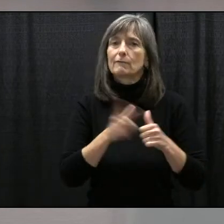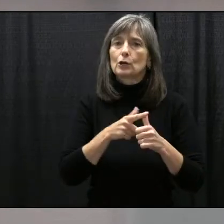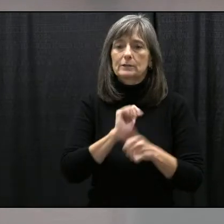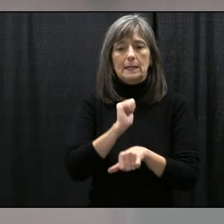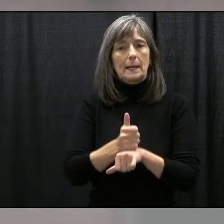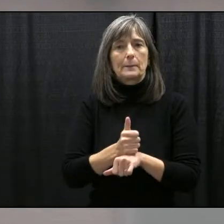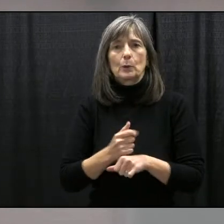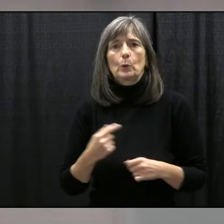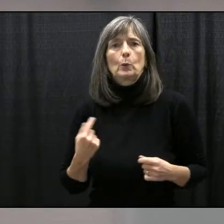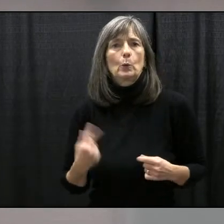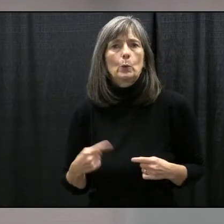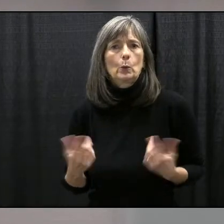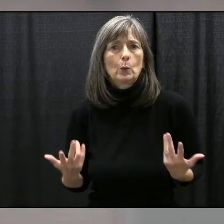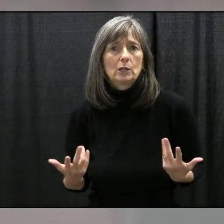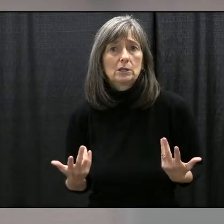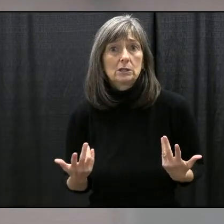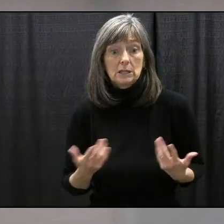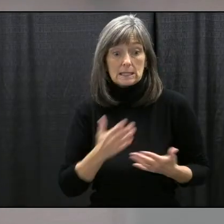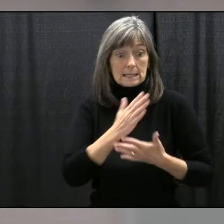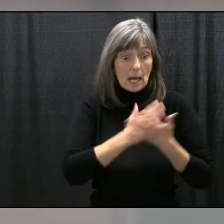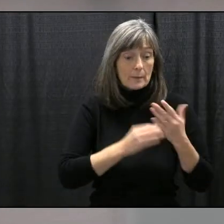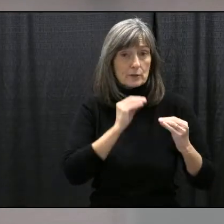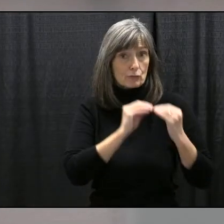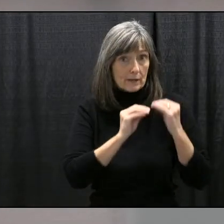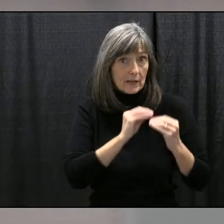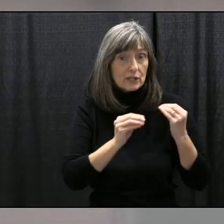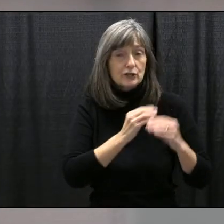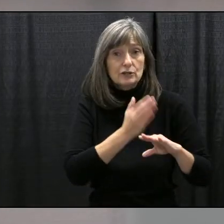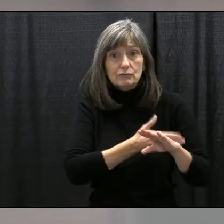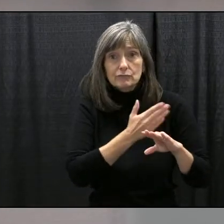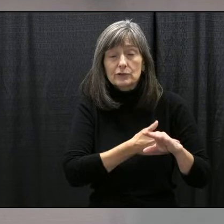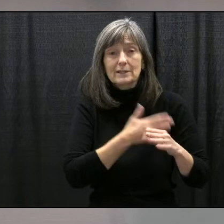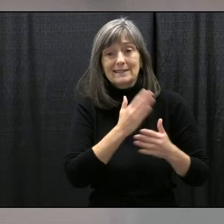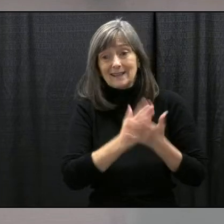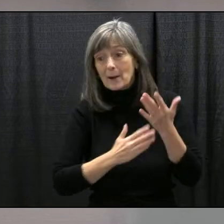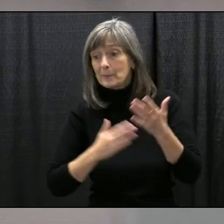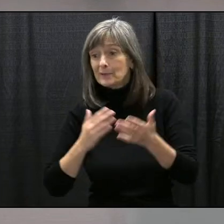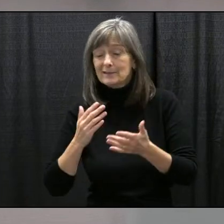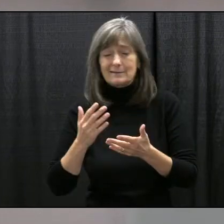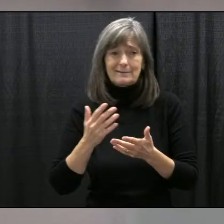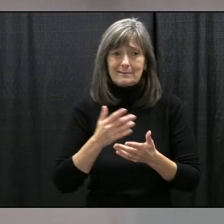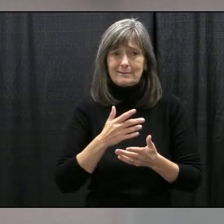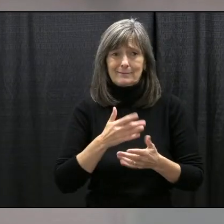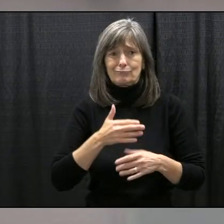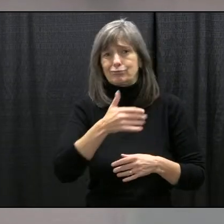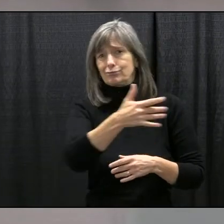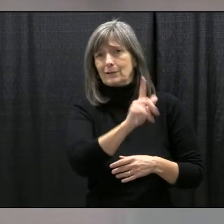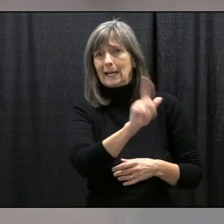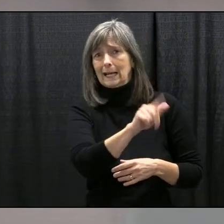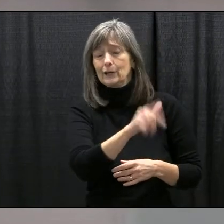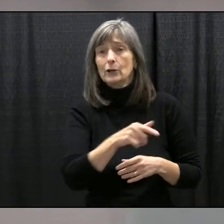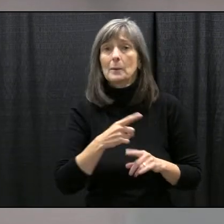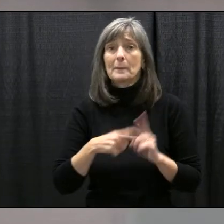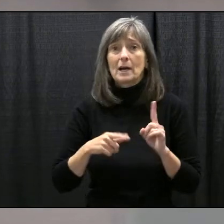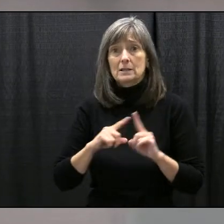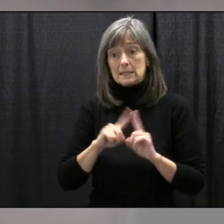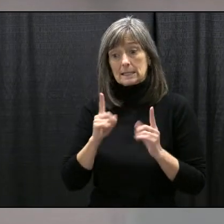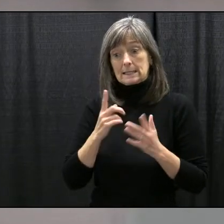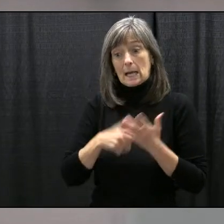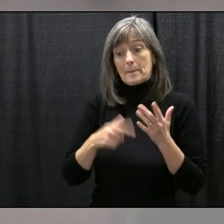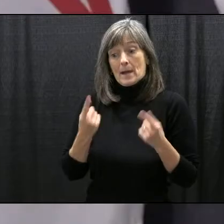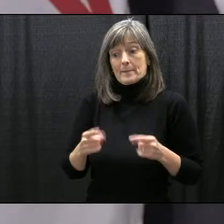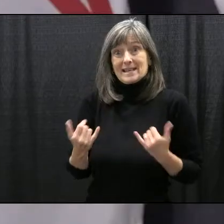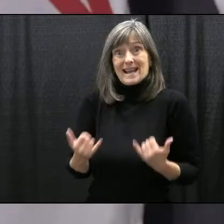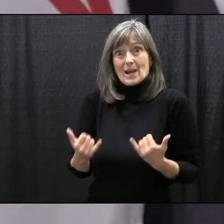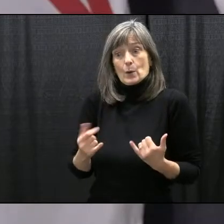of? Because this goes as far as renovations and brick and mortar. So some of this is going to be very far down the line, I would imagine. Yes, I